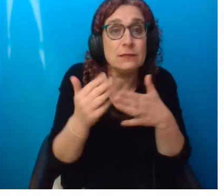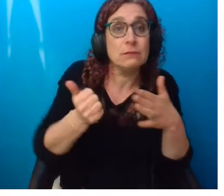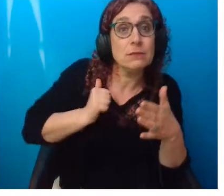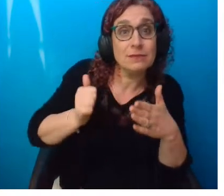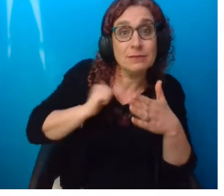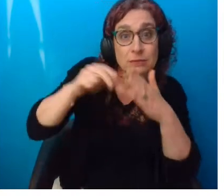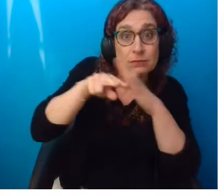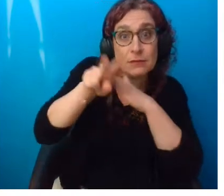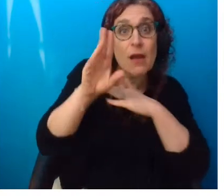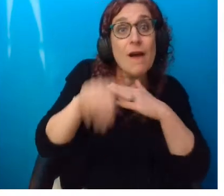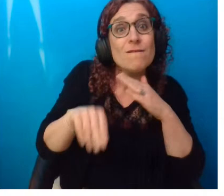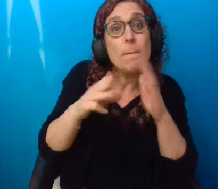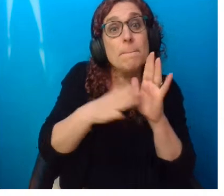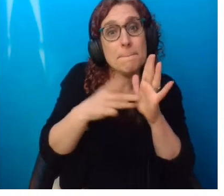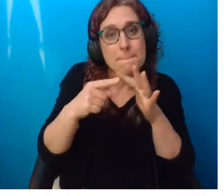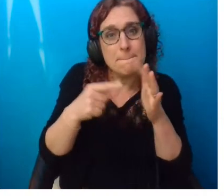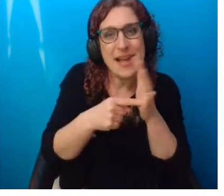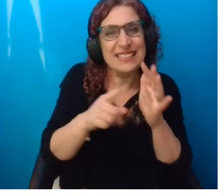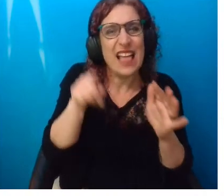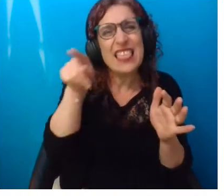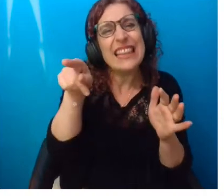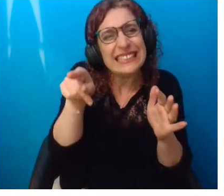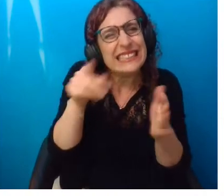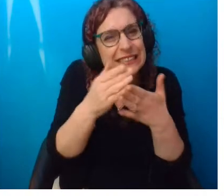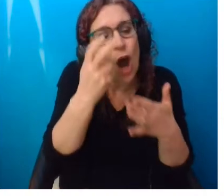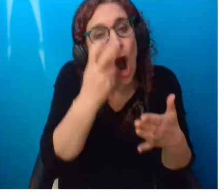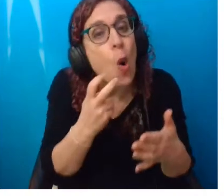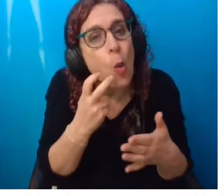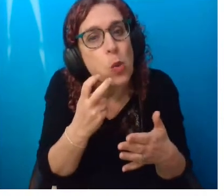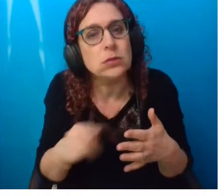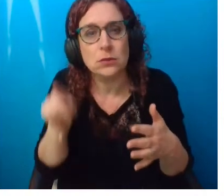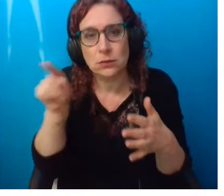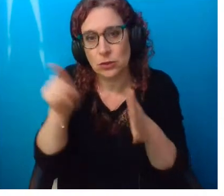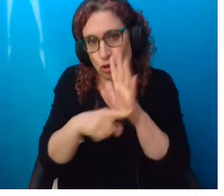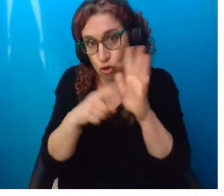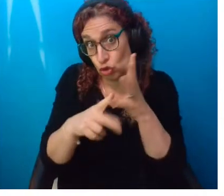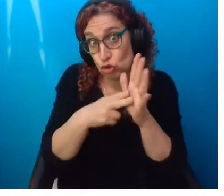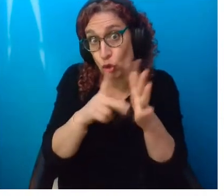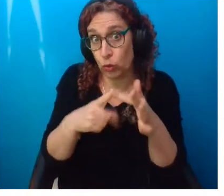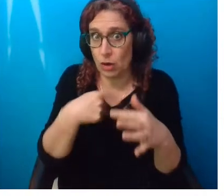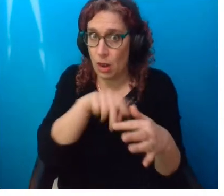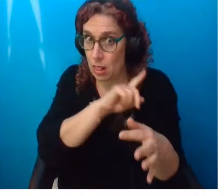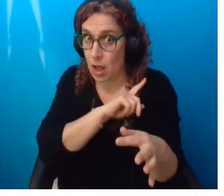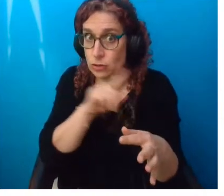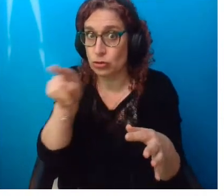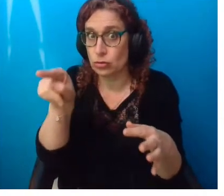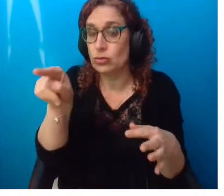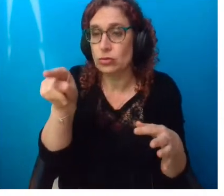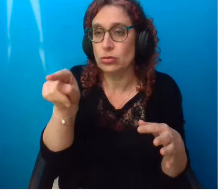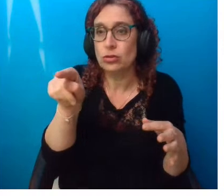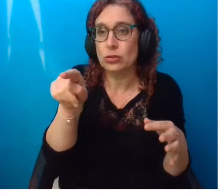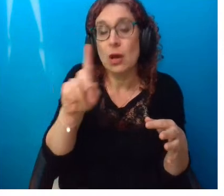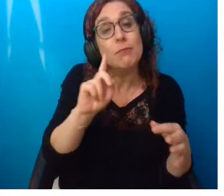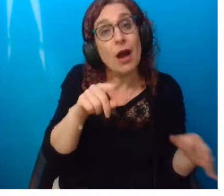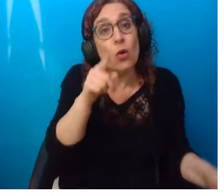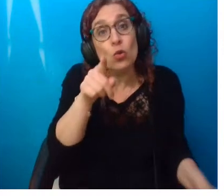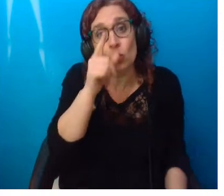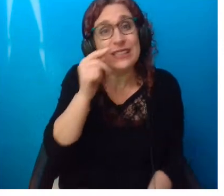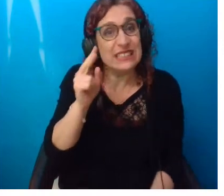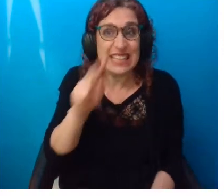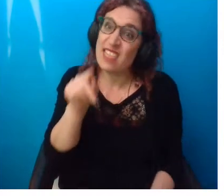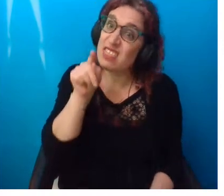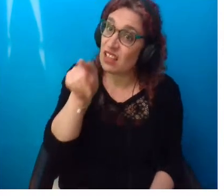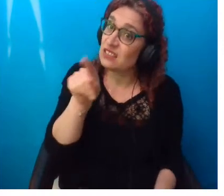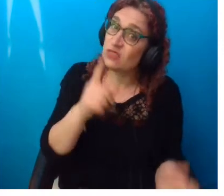Met Office. So I'm showing you here an old one from June last year. And you see that this really reflects what the